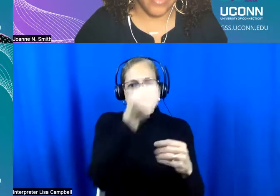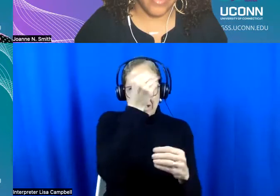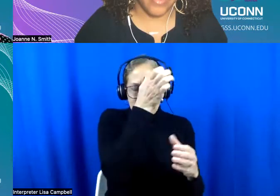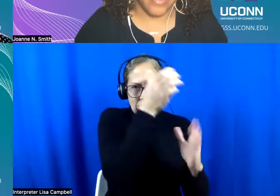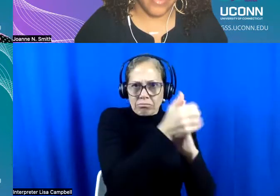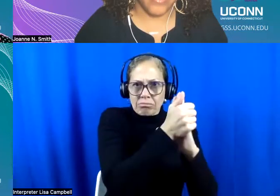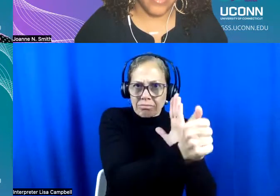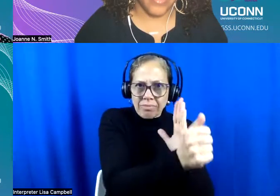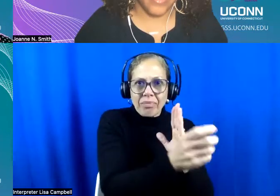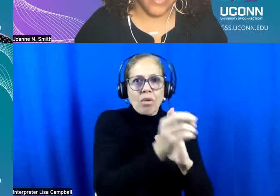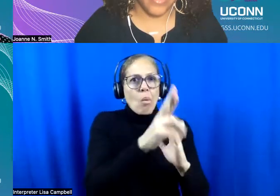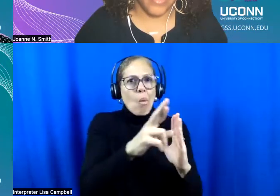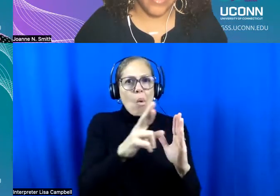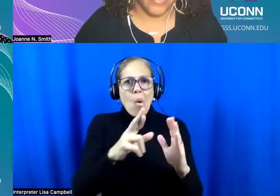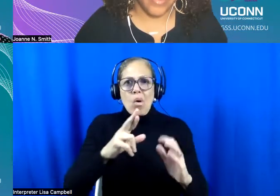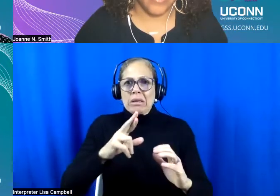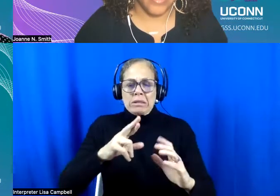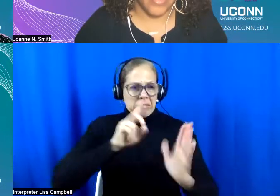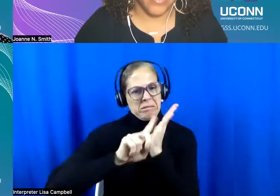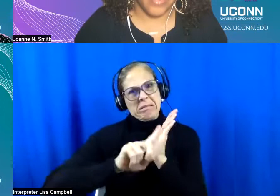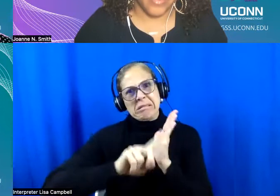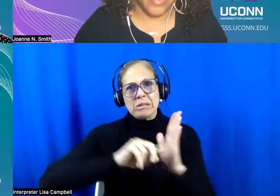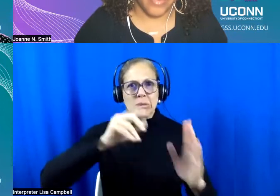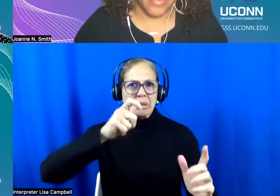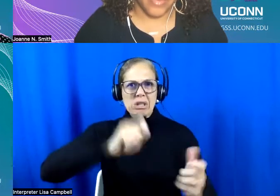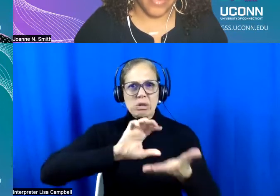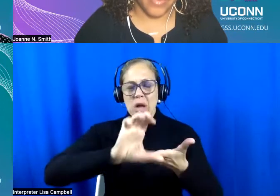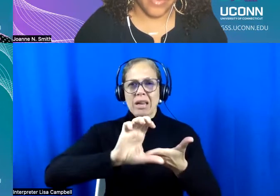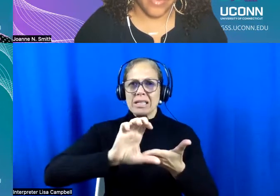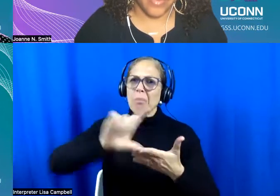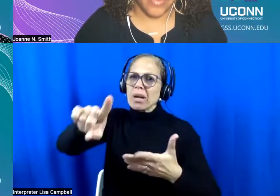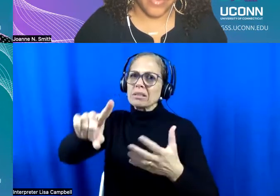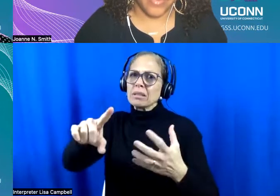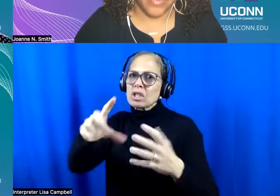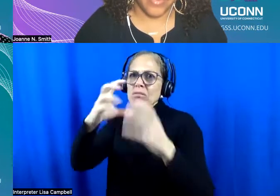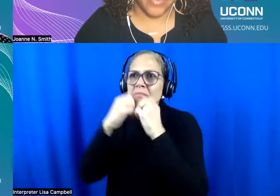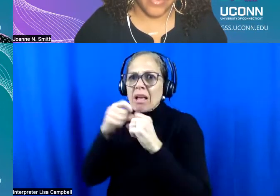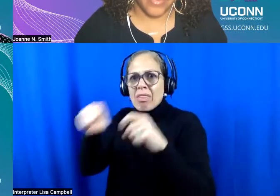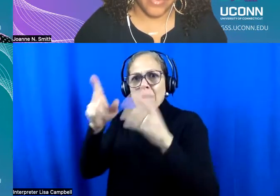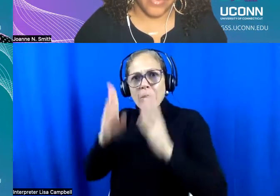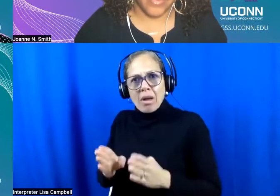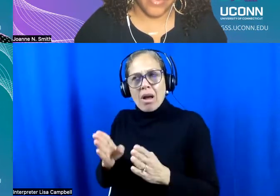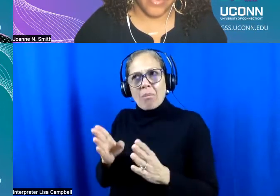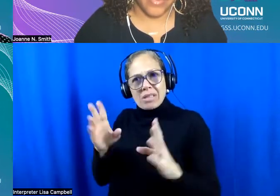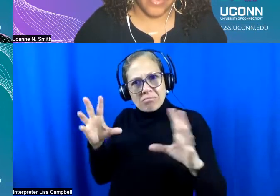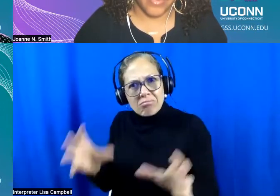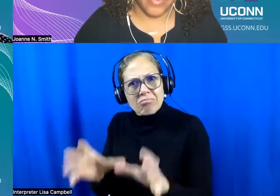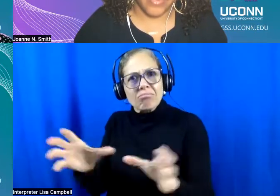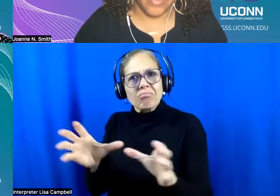capacity, our rigorous research and scholarship. That is very important, but not in the absence